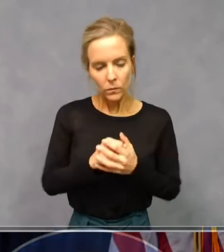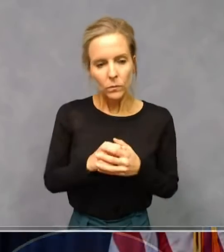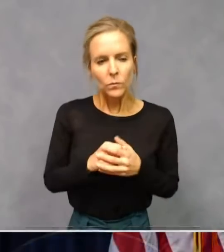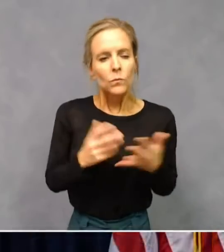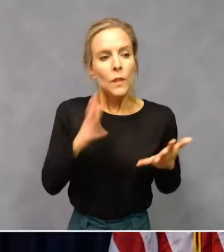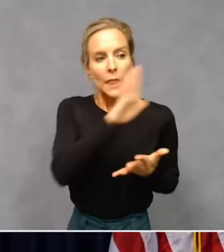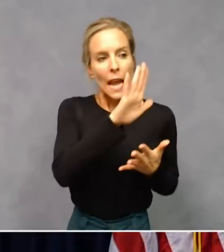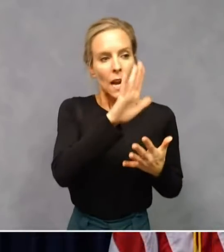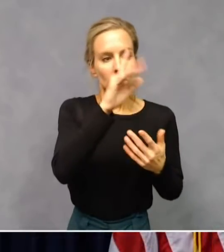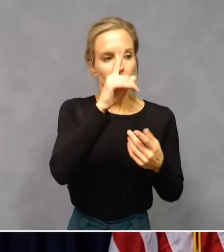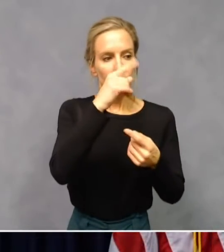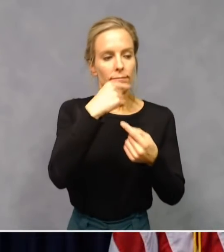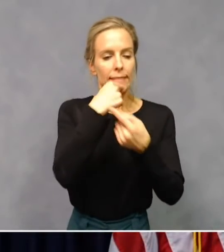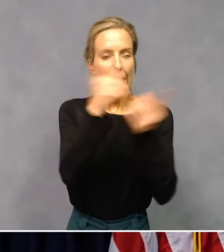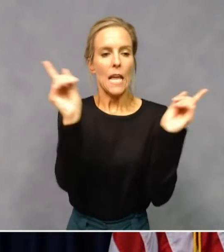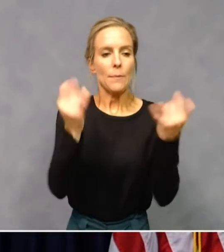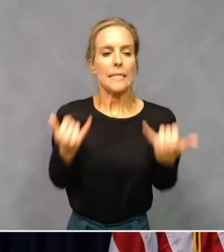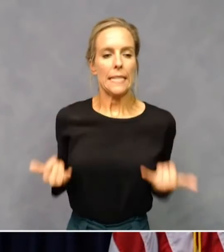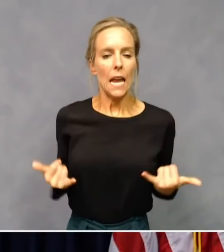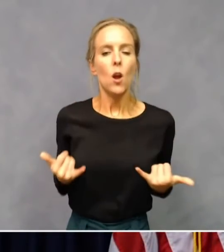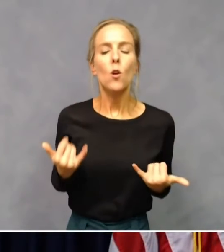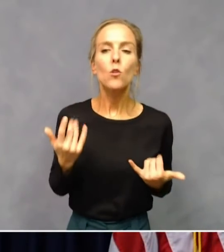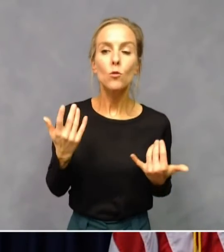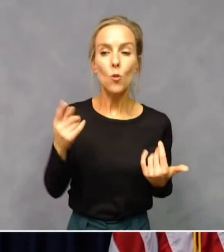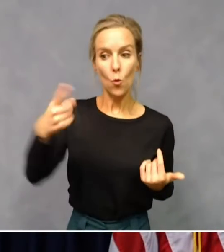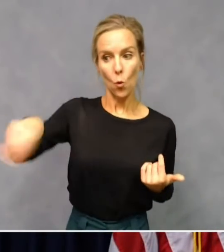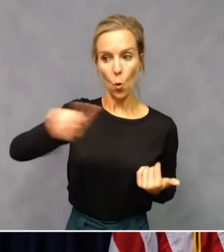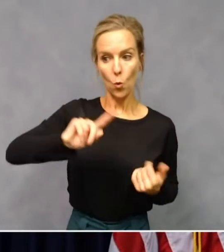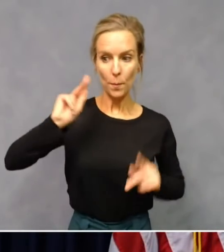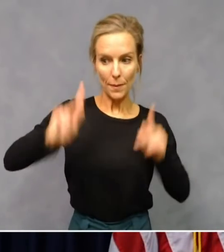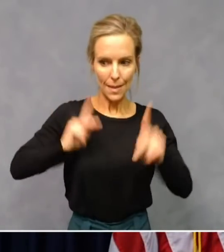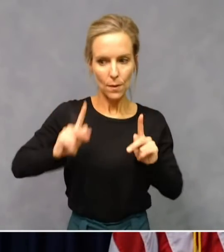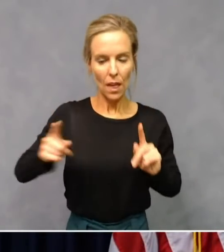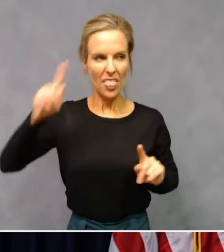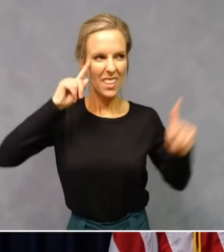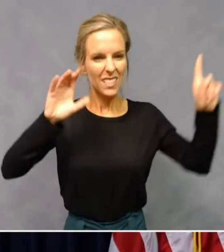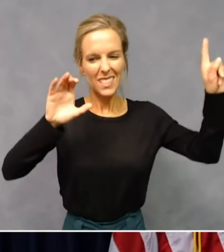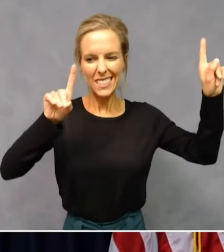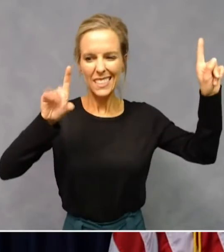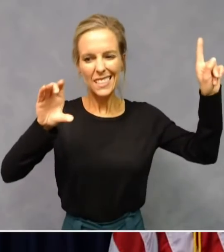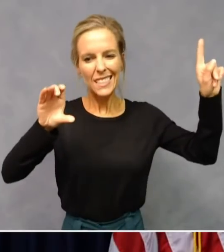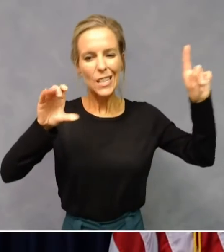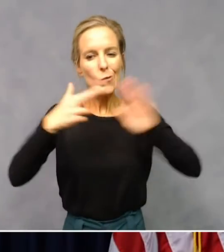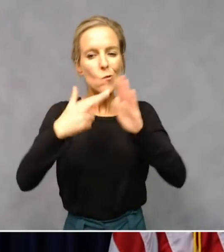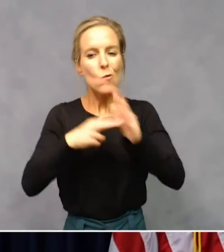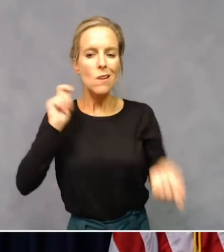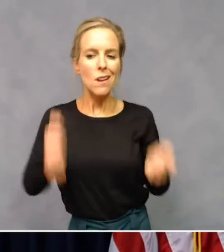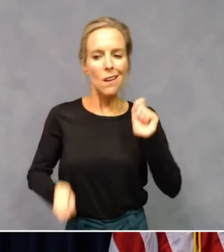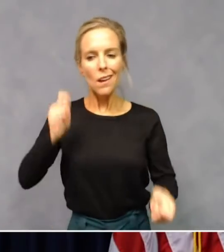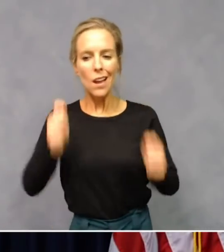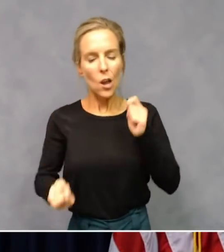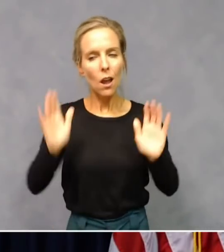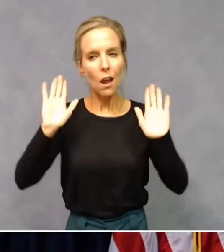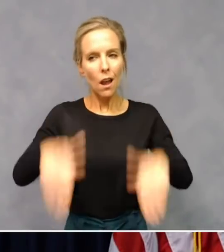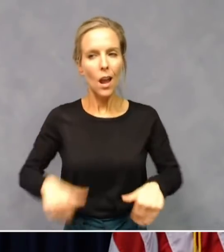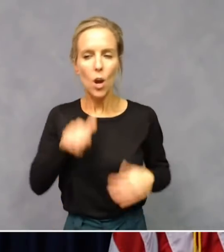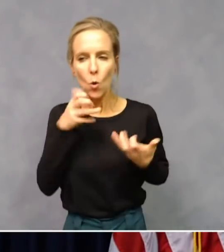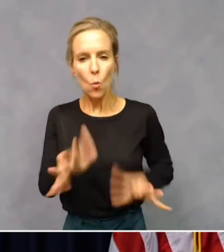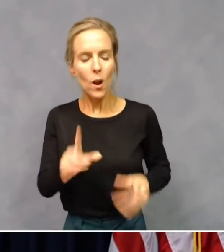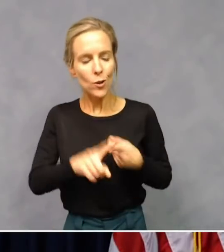say to people who say that the CD rules keep changing? So why should I even listen to them?